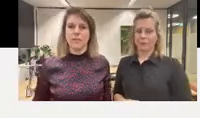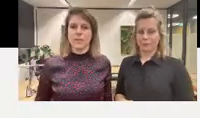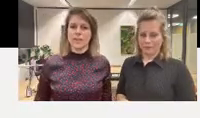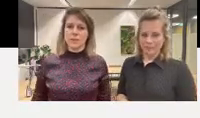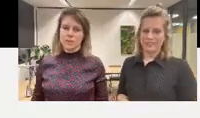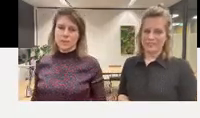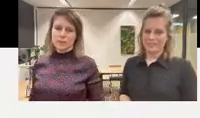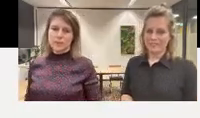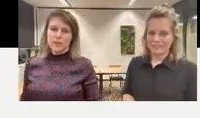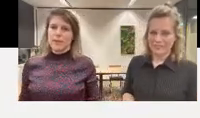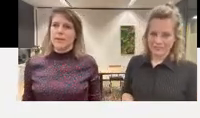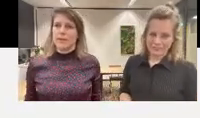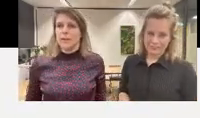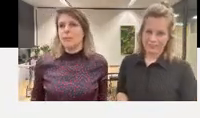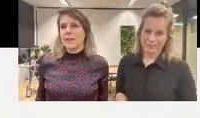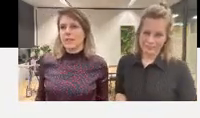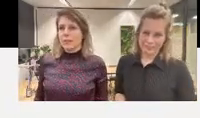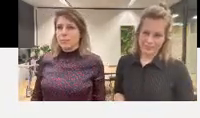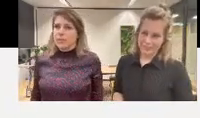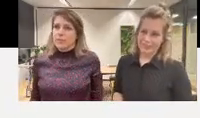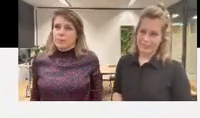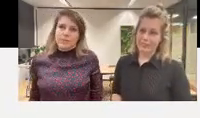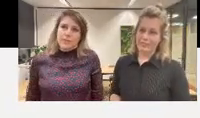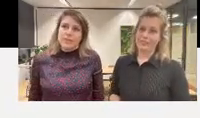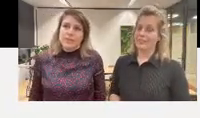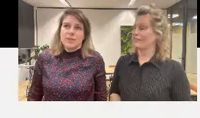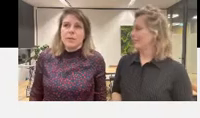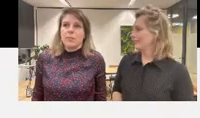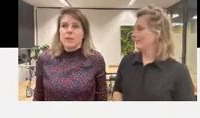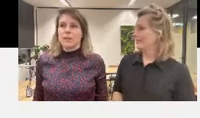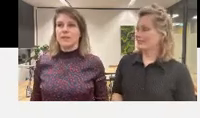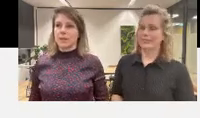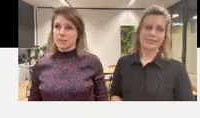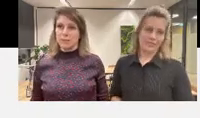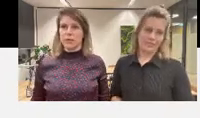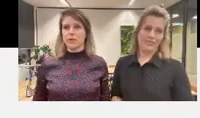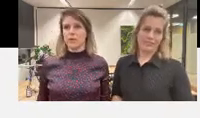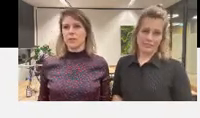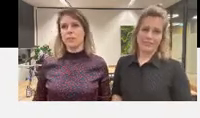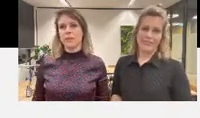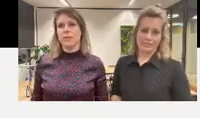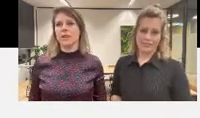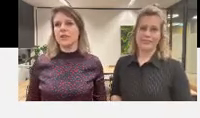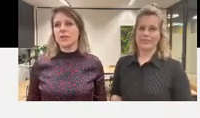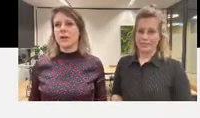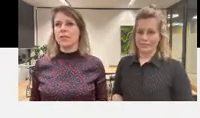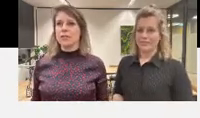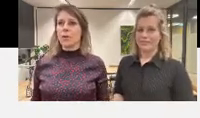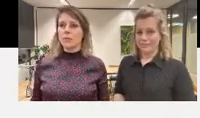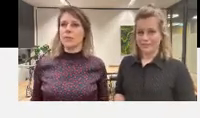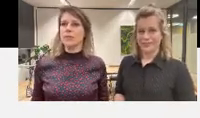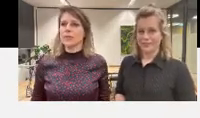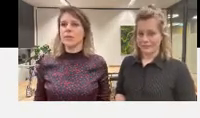therapist rotation model. And the therapist rotation model is a novel approach for implementation